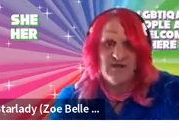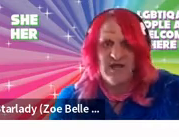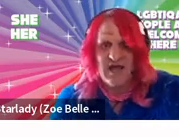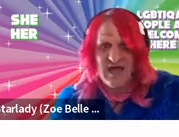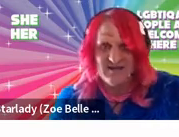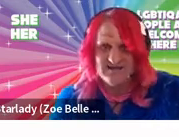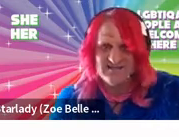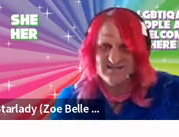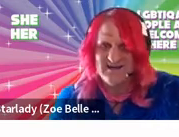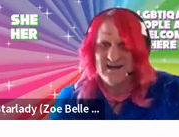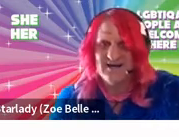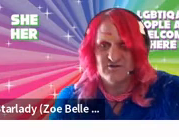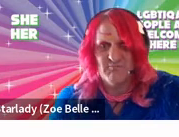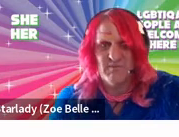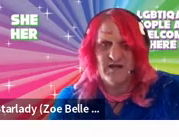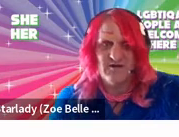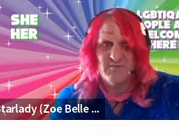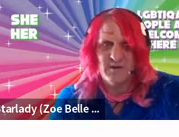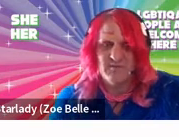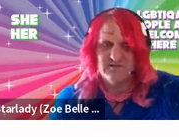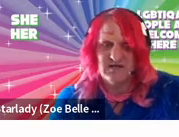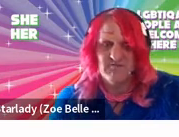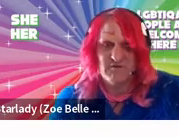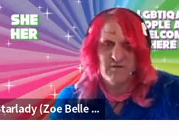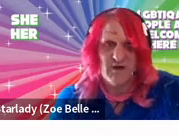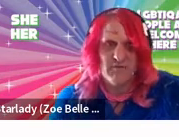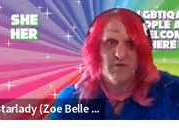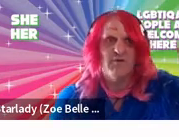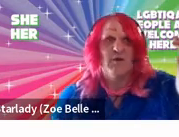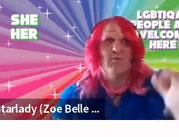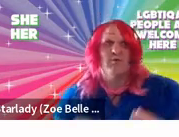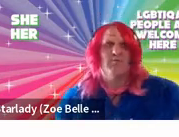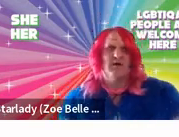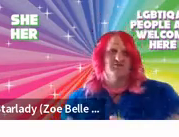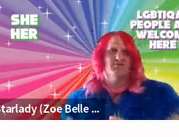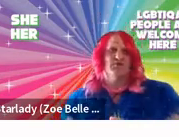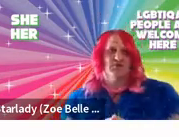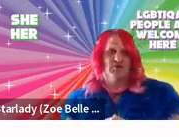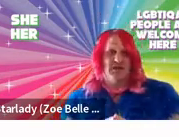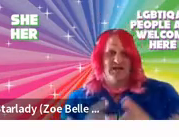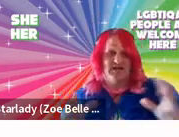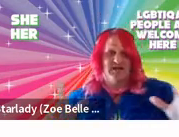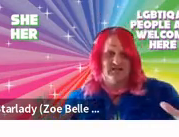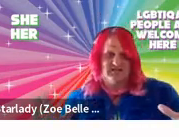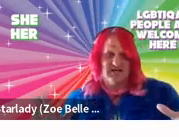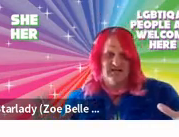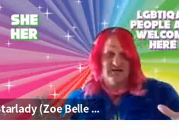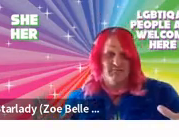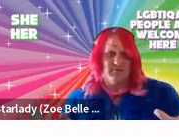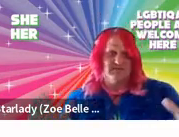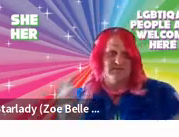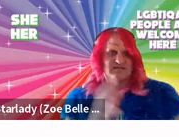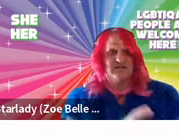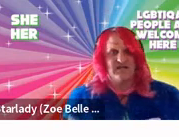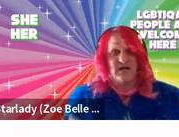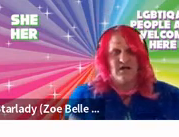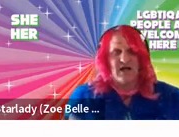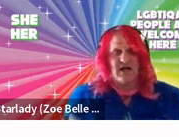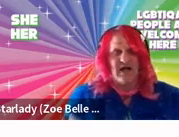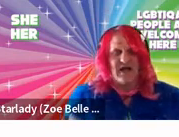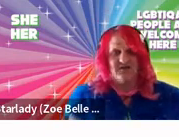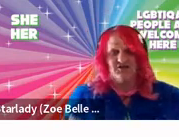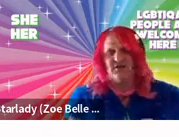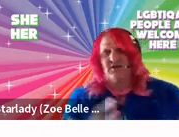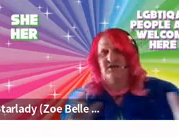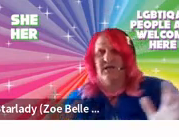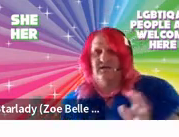trans men and non-binary people assigned female at birth were much more likely to start that process at a